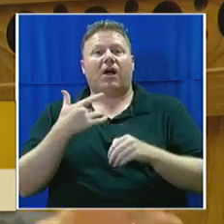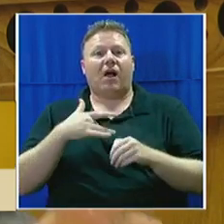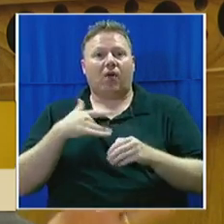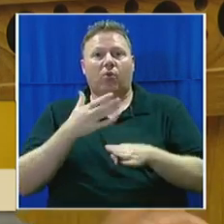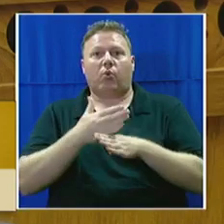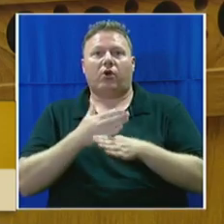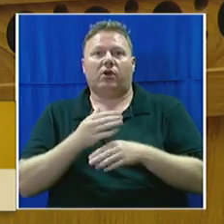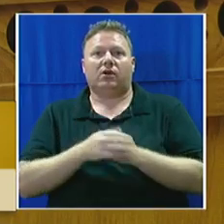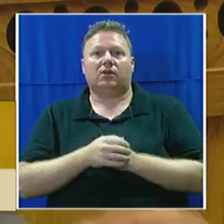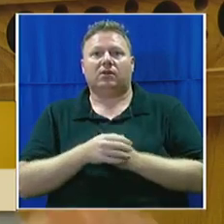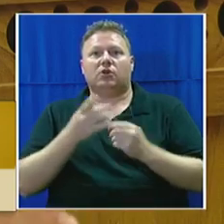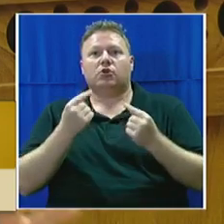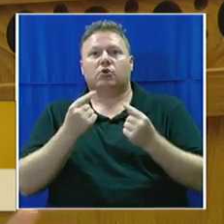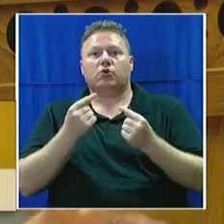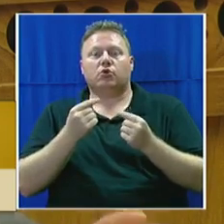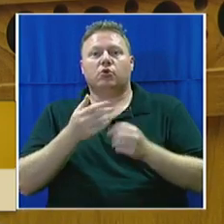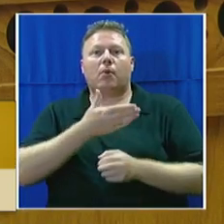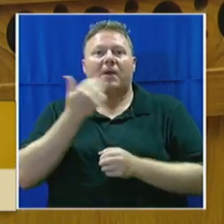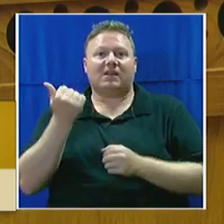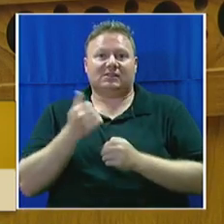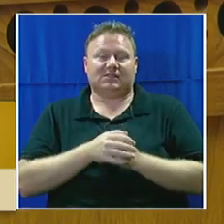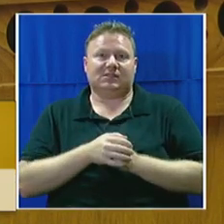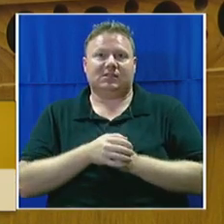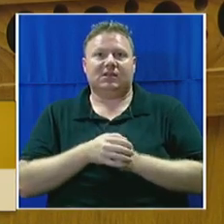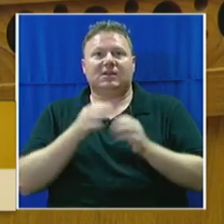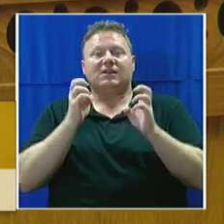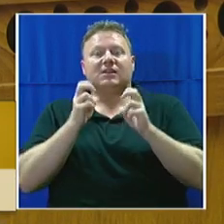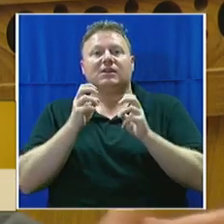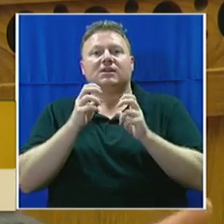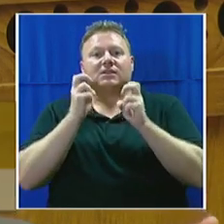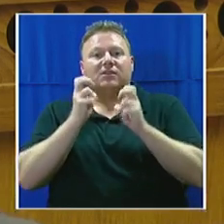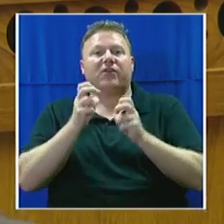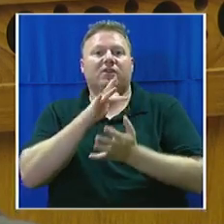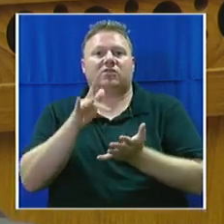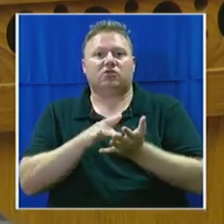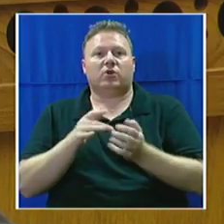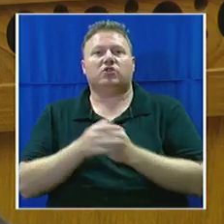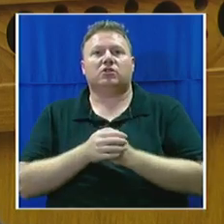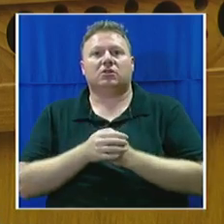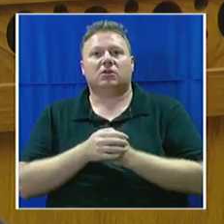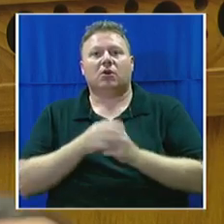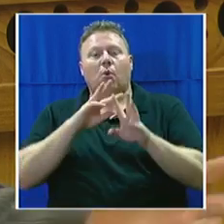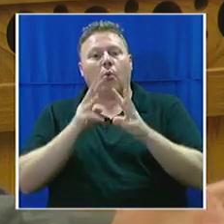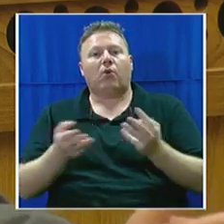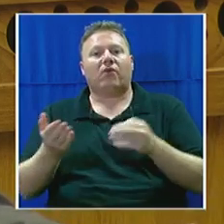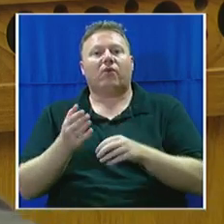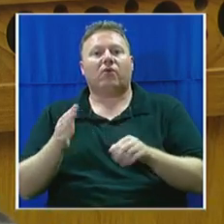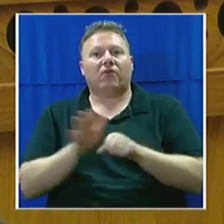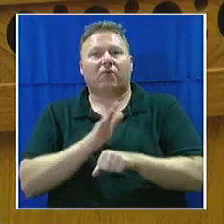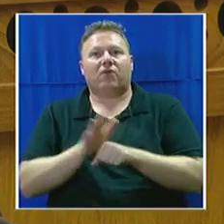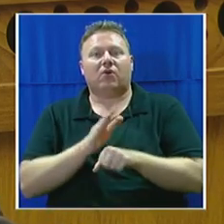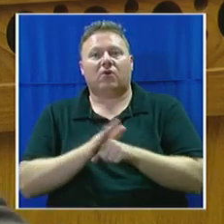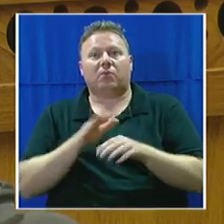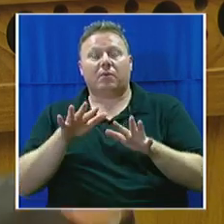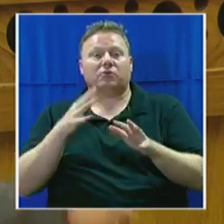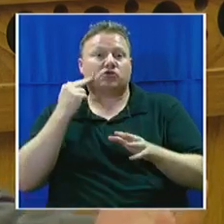are doing their very best under very difficult circumstances. Across the world, we see authorities scrambling to halt the